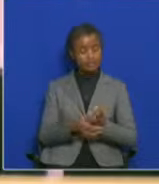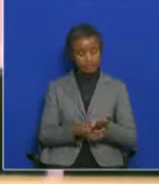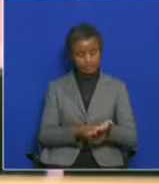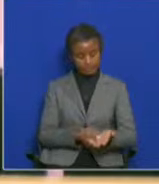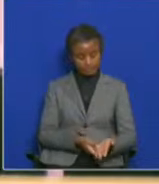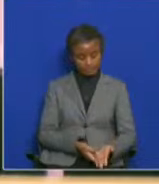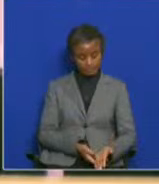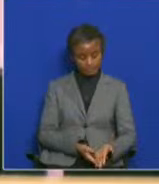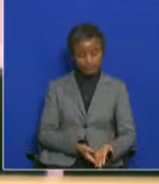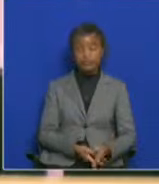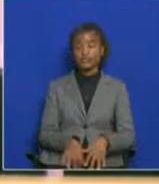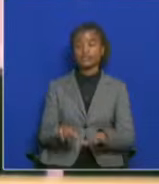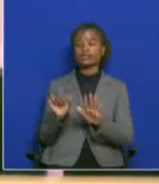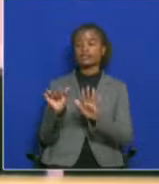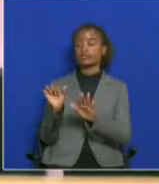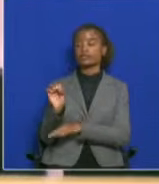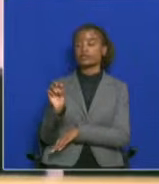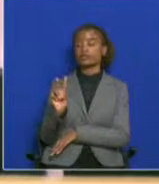6021.